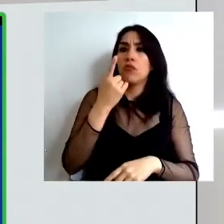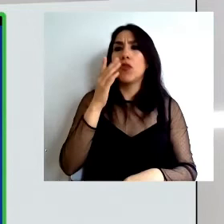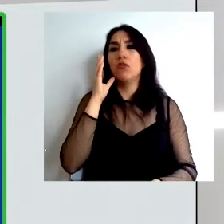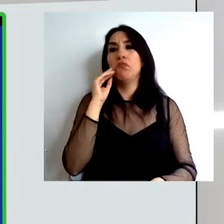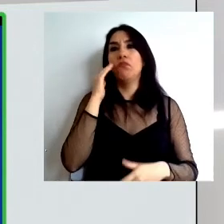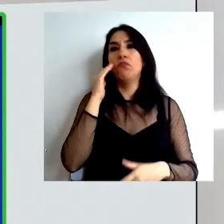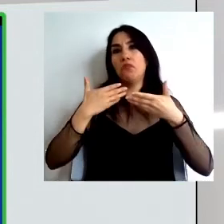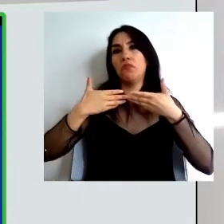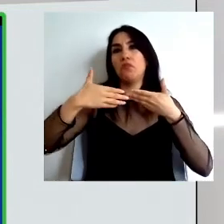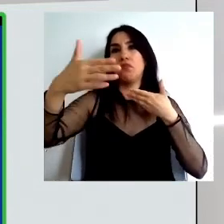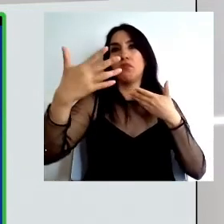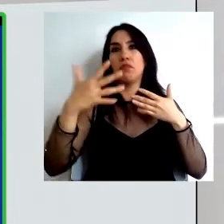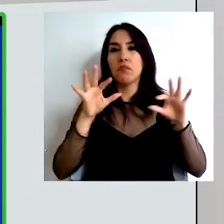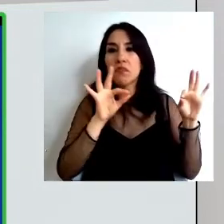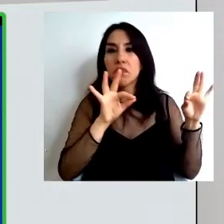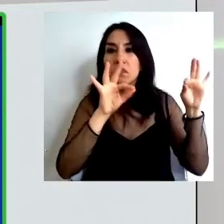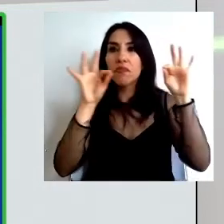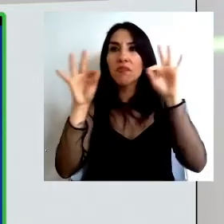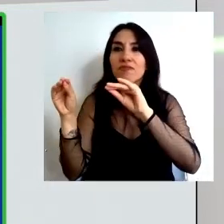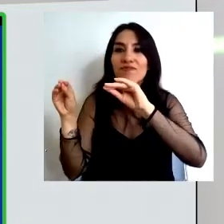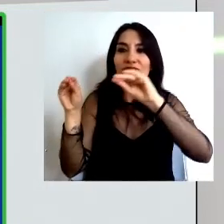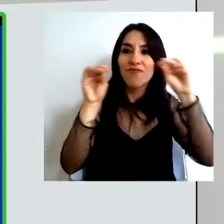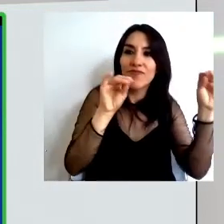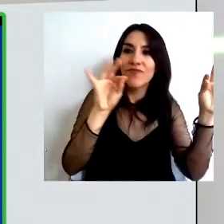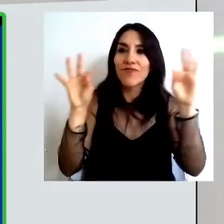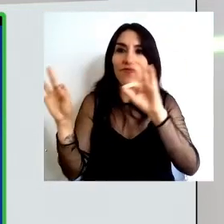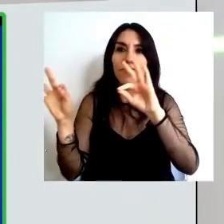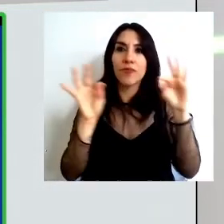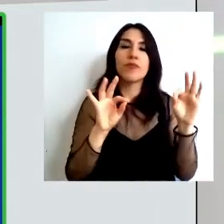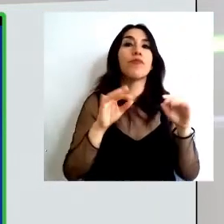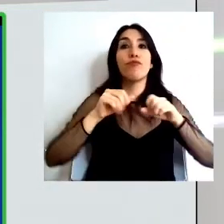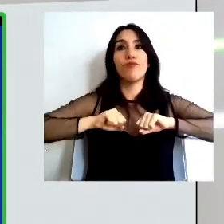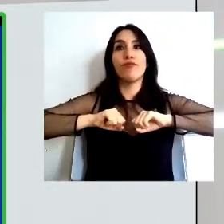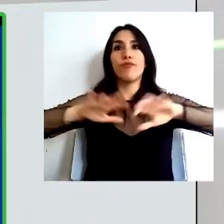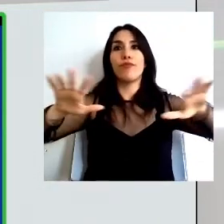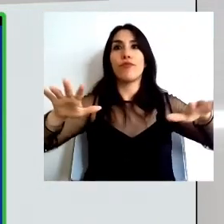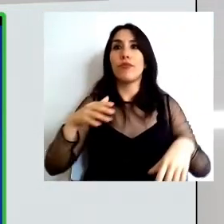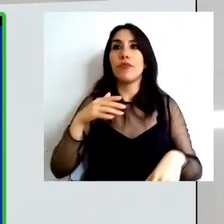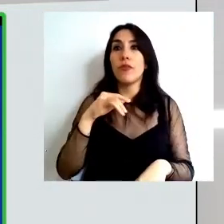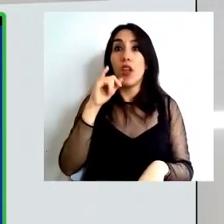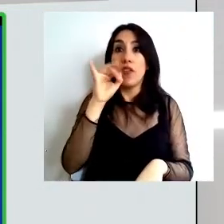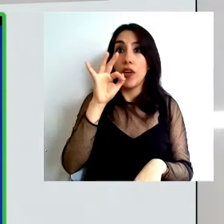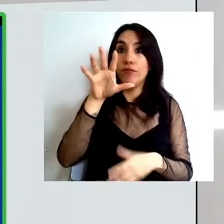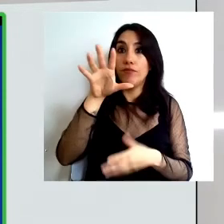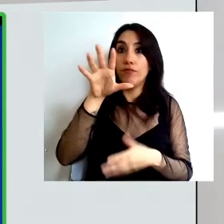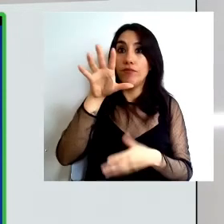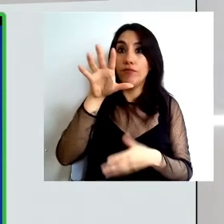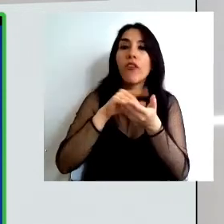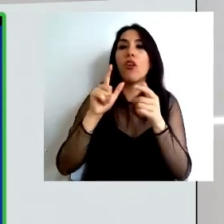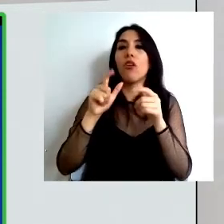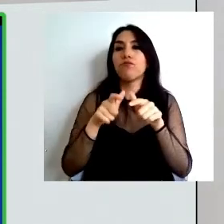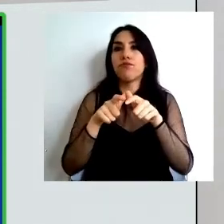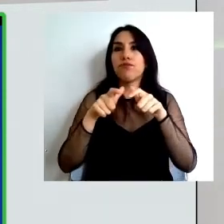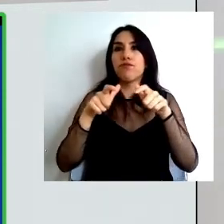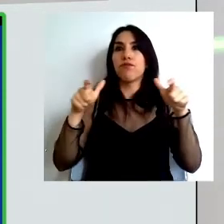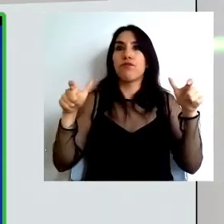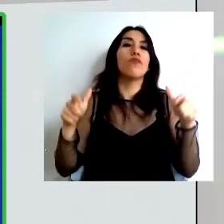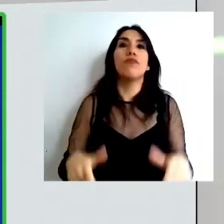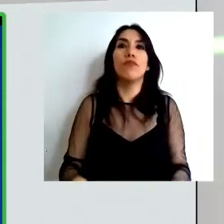upscaled the number of users or the number of beneficiaries of our solution. And for me,